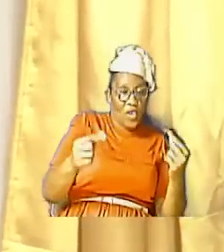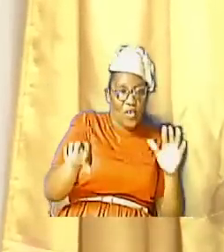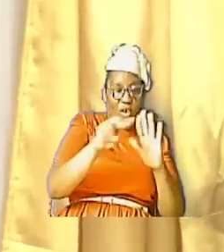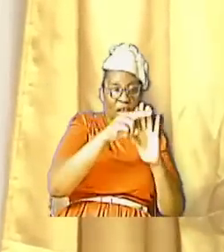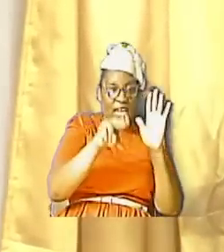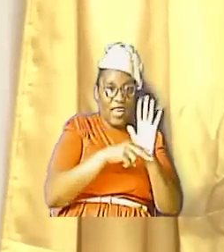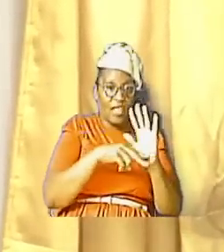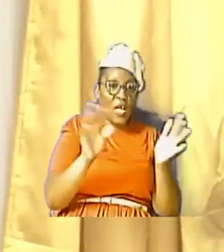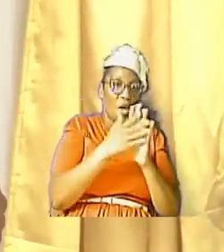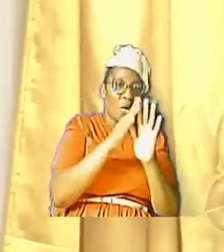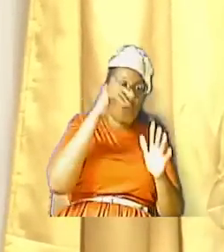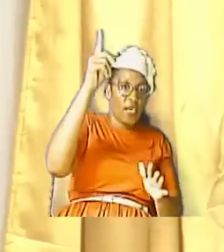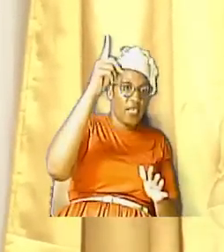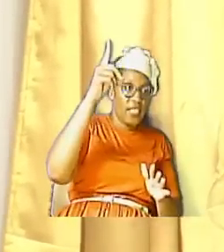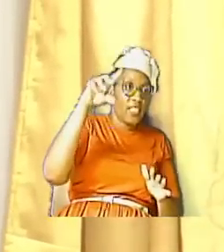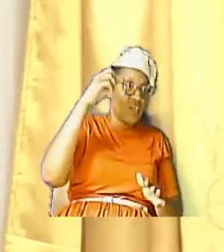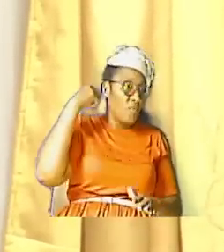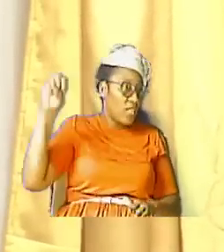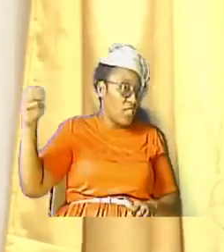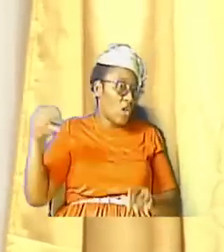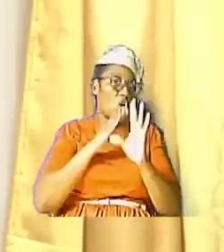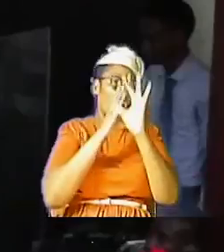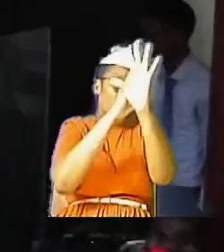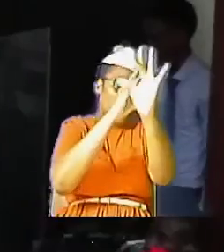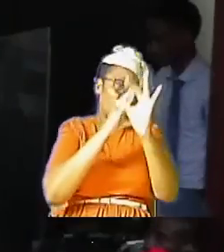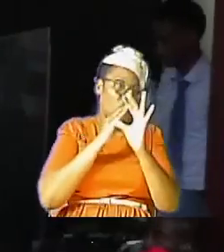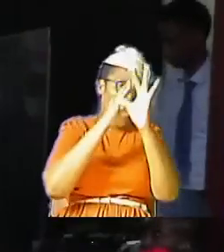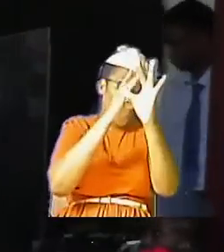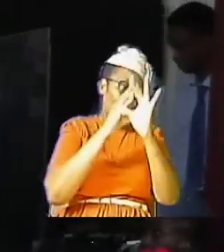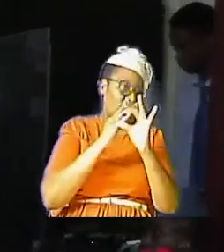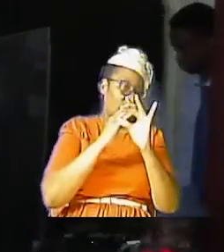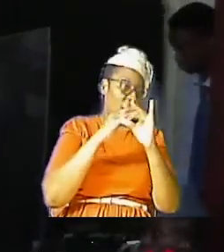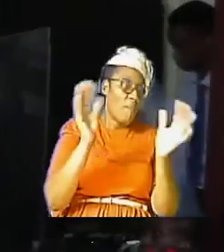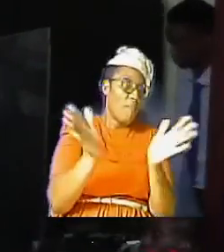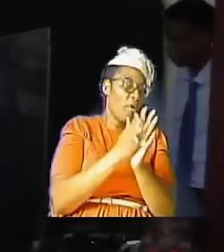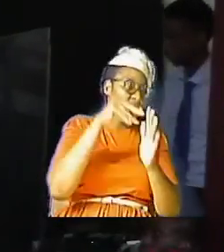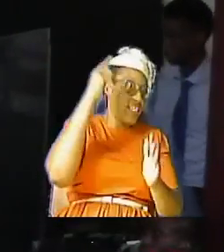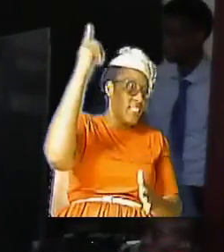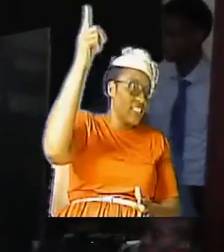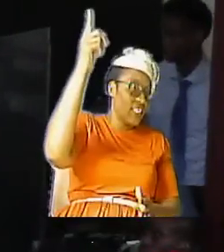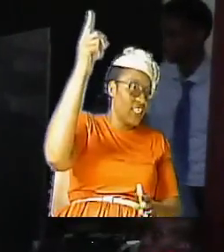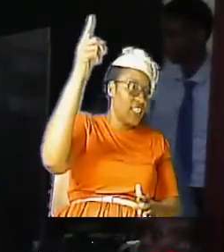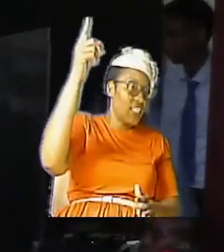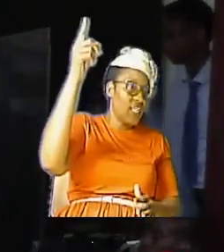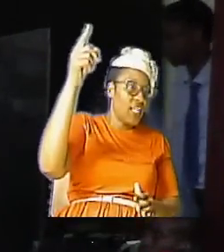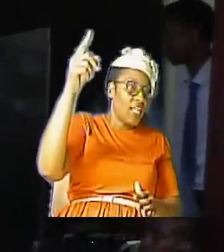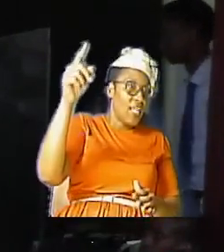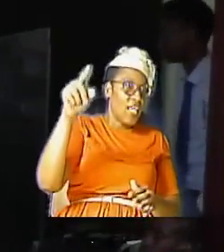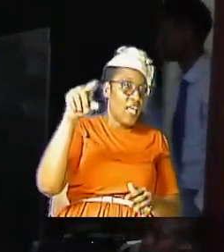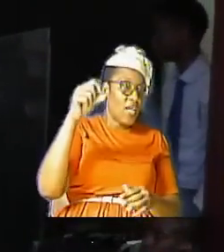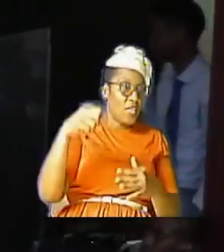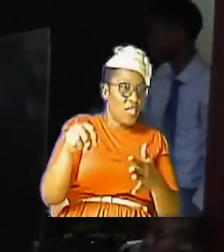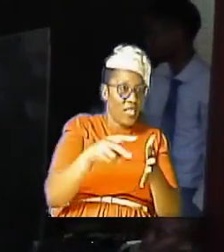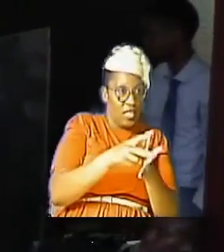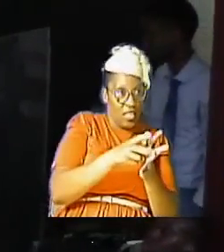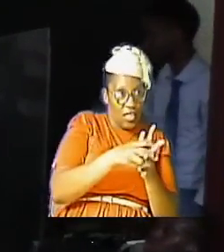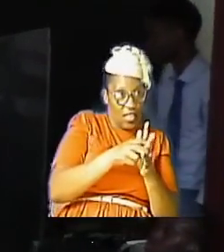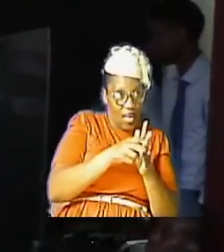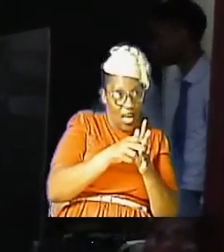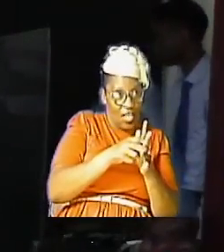greatness. Praise him with the sound of the trumpet. Hallelujah. Praise him with the psaltery and